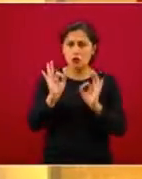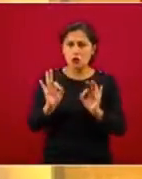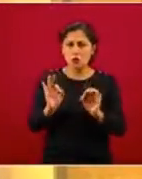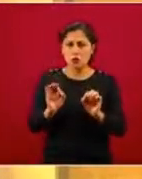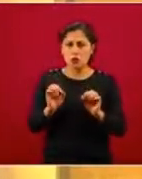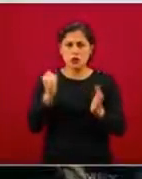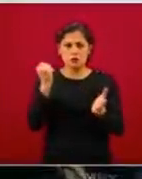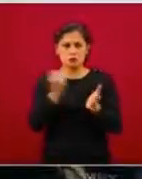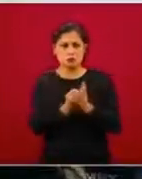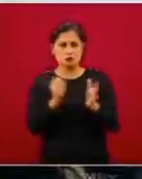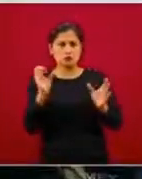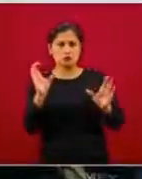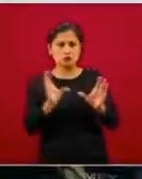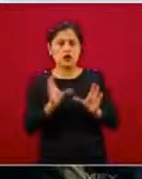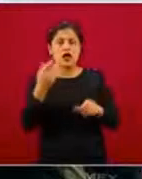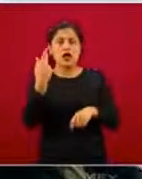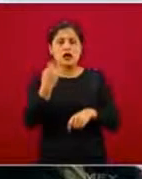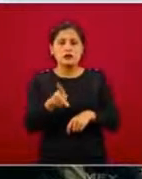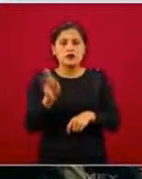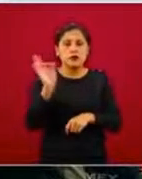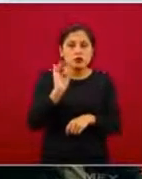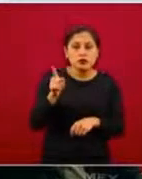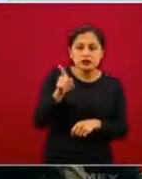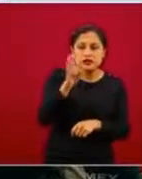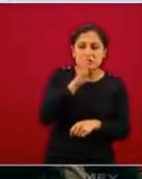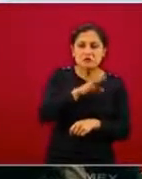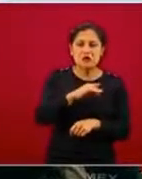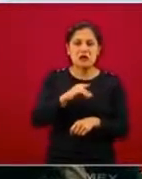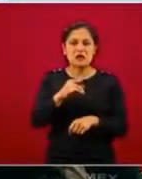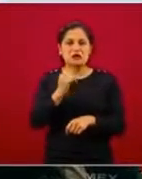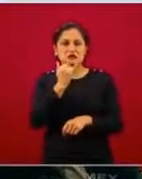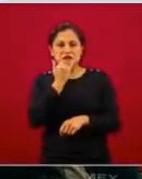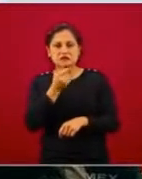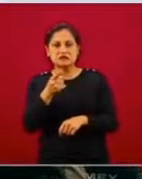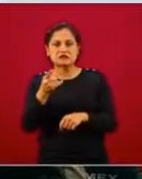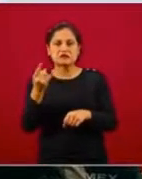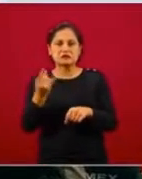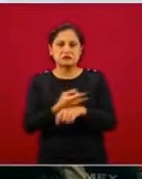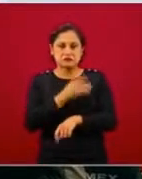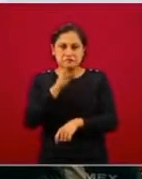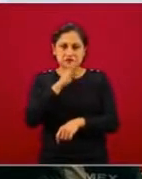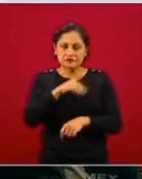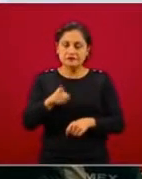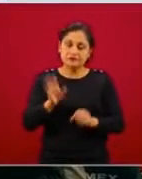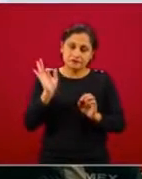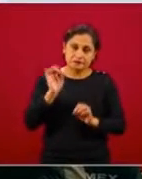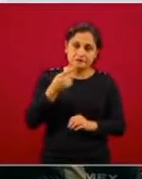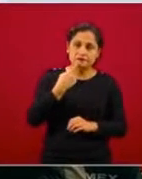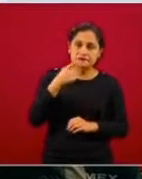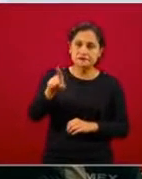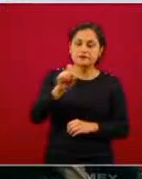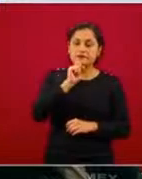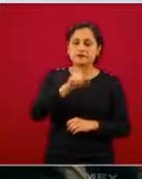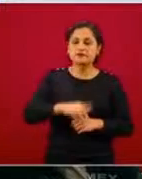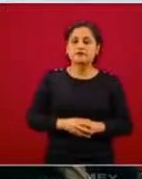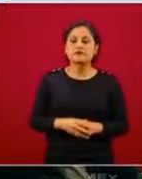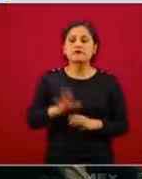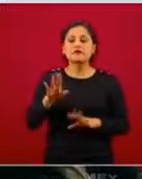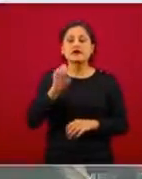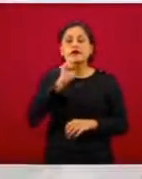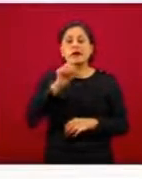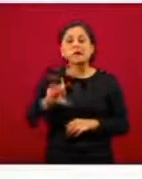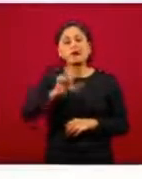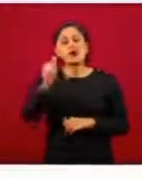understand if someone has opened up their business, but they're not doing things well, then they would probably report on